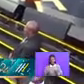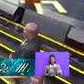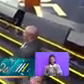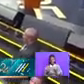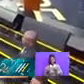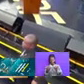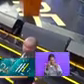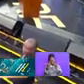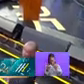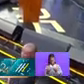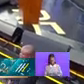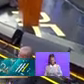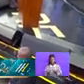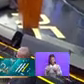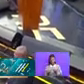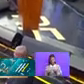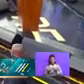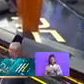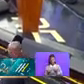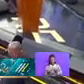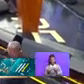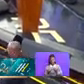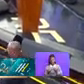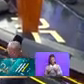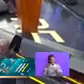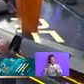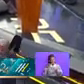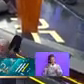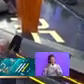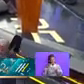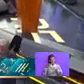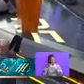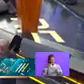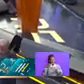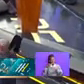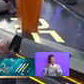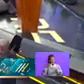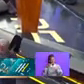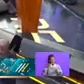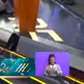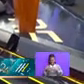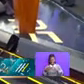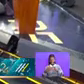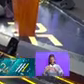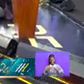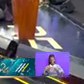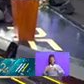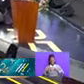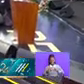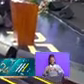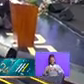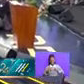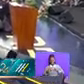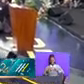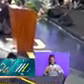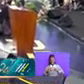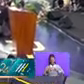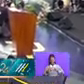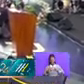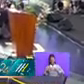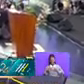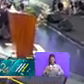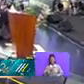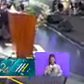now now say in the name of Jesus I receive the